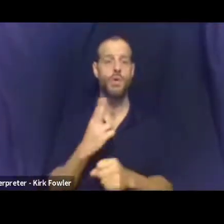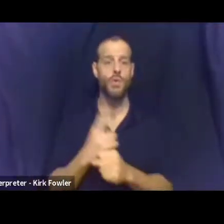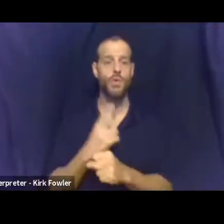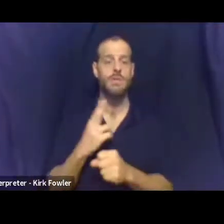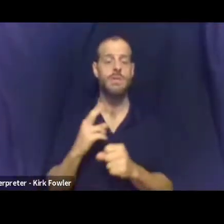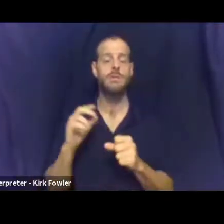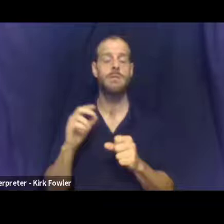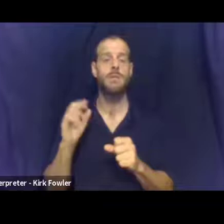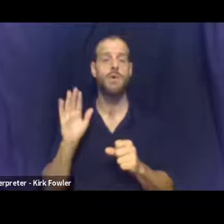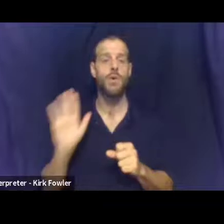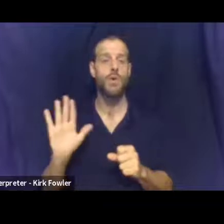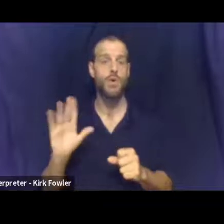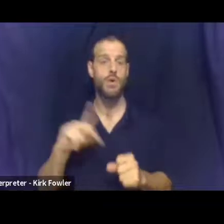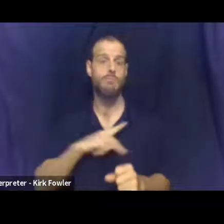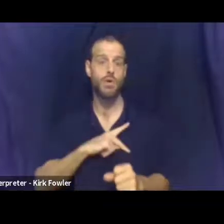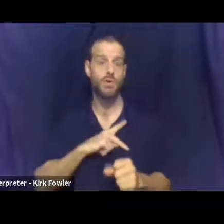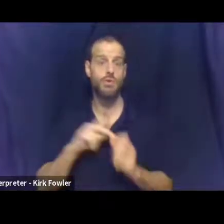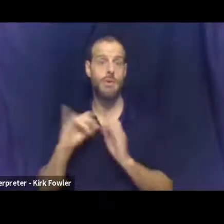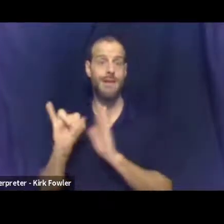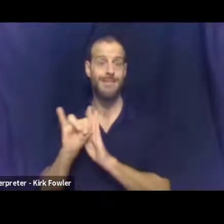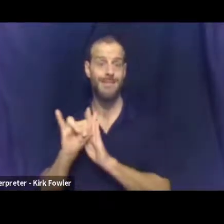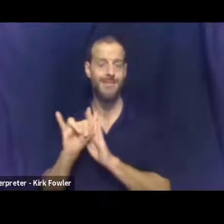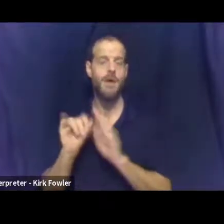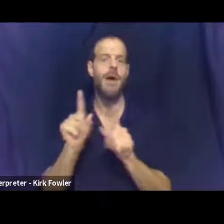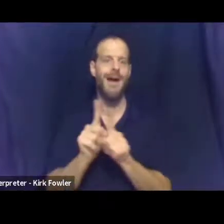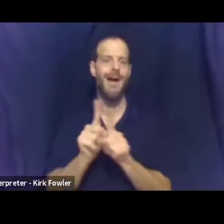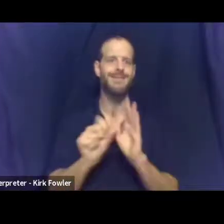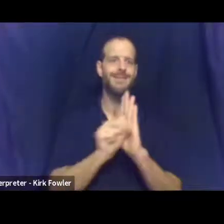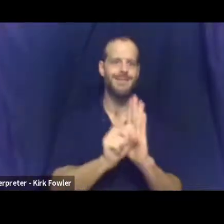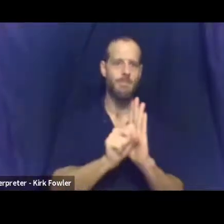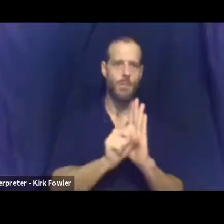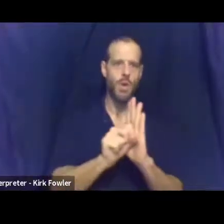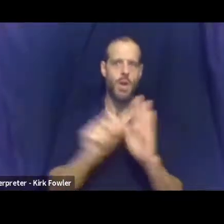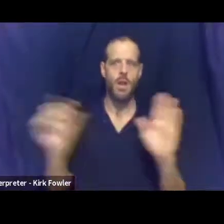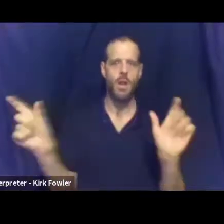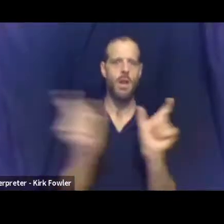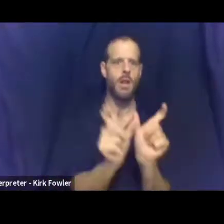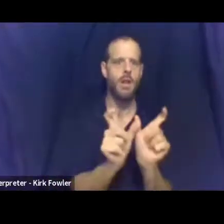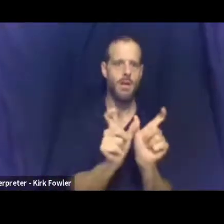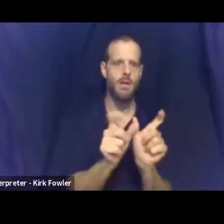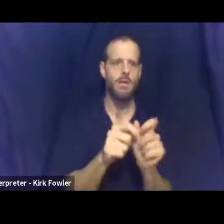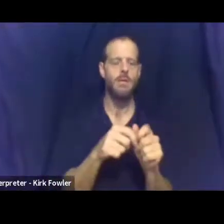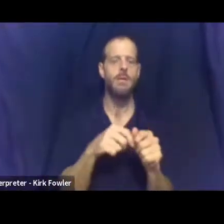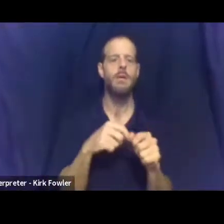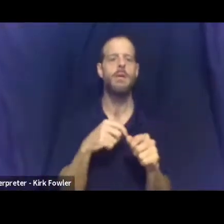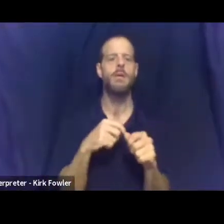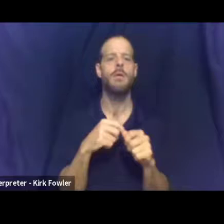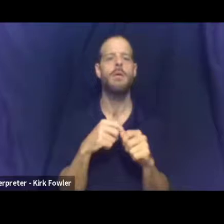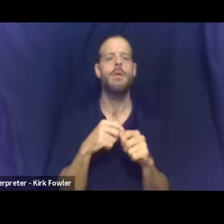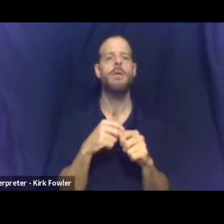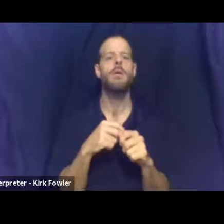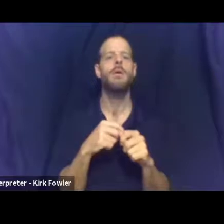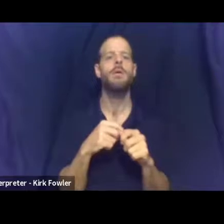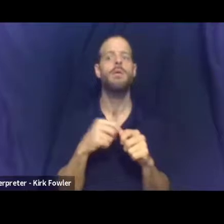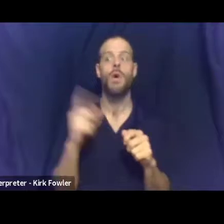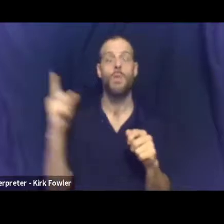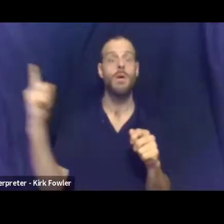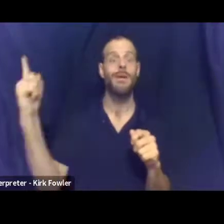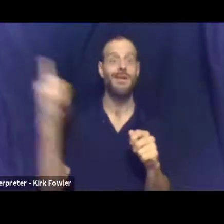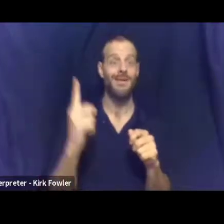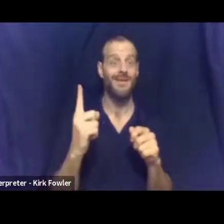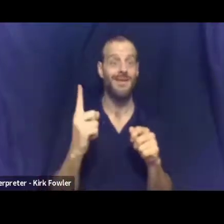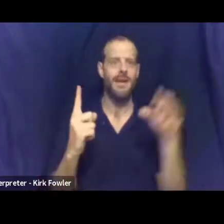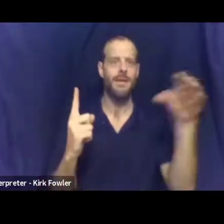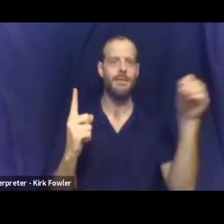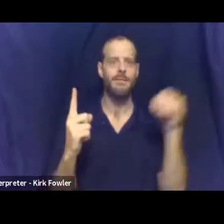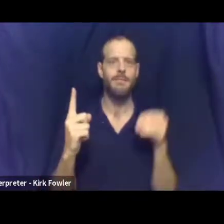for the time with her, but it's also interactive. So she's got a little mini flashlight and when she comes, he takes that symbol off and, or she's wearing it